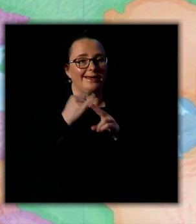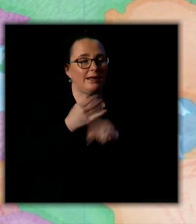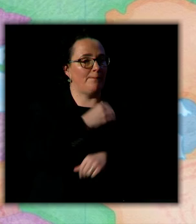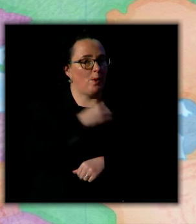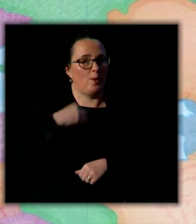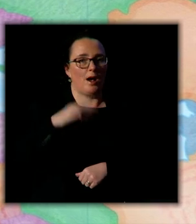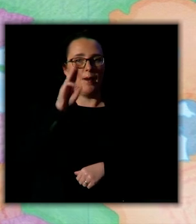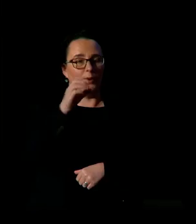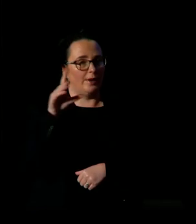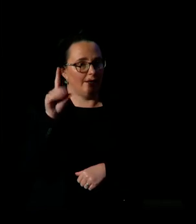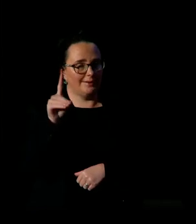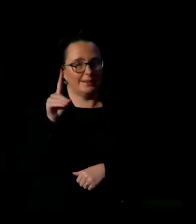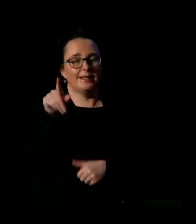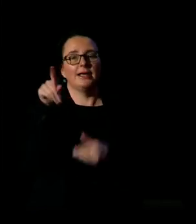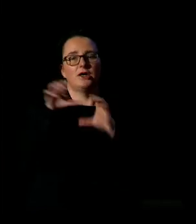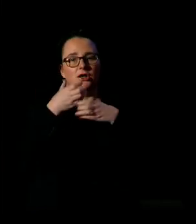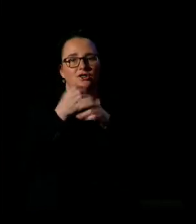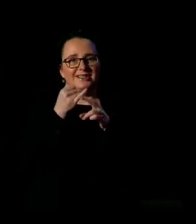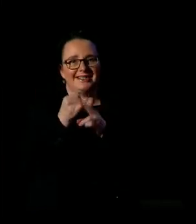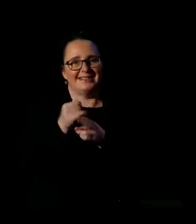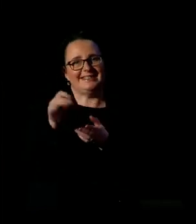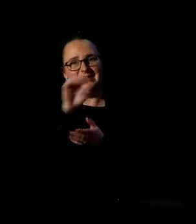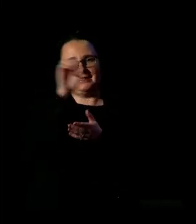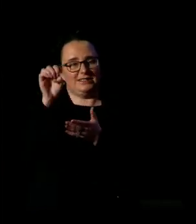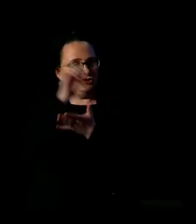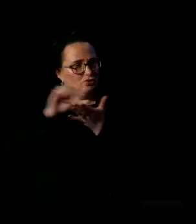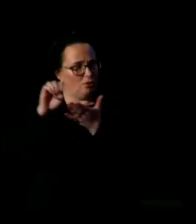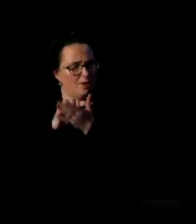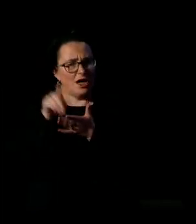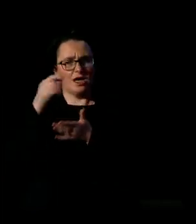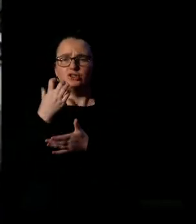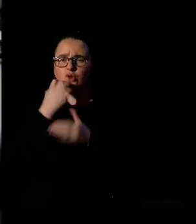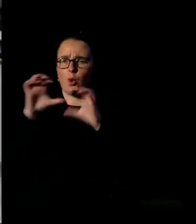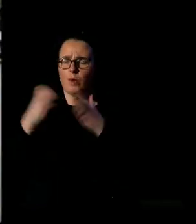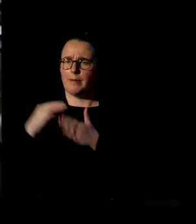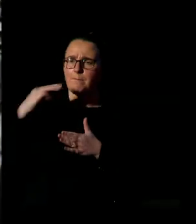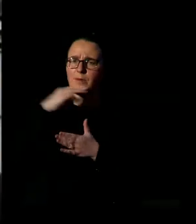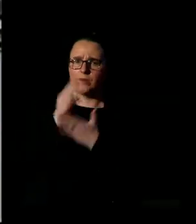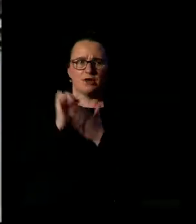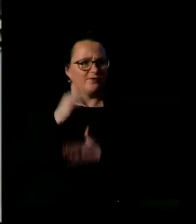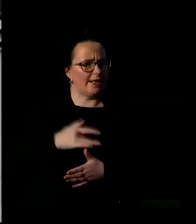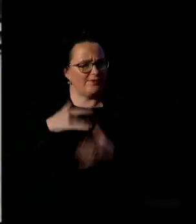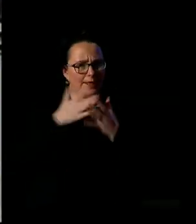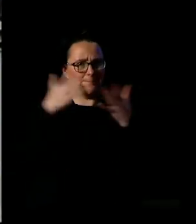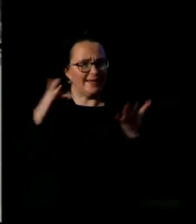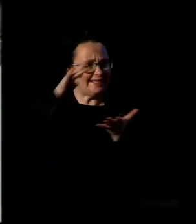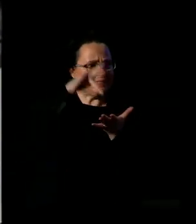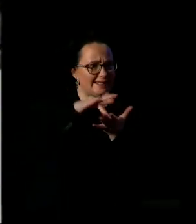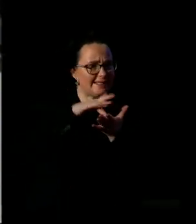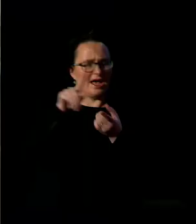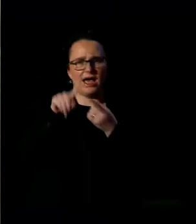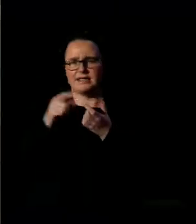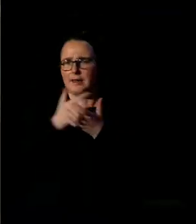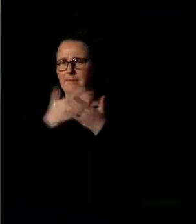Poland. In the countries of Eastern Europe, Jewish communities formed an important part of life in all the big